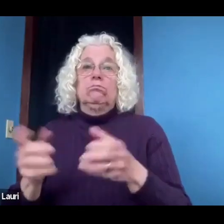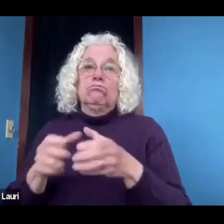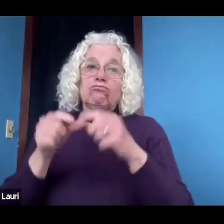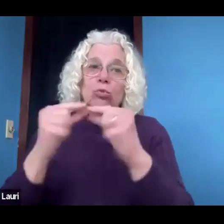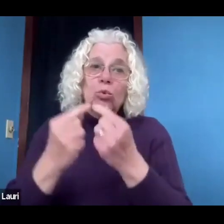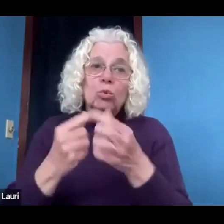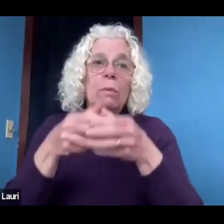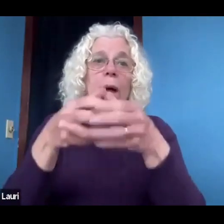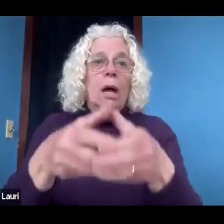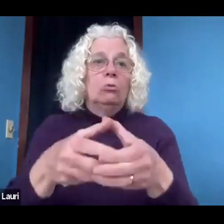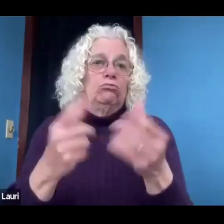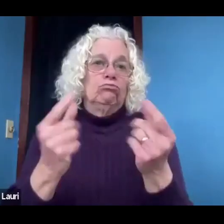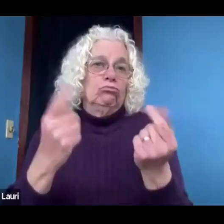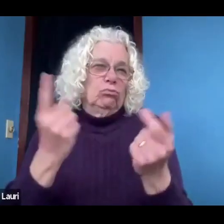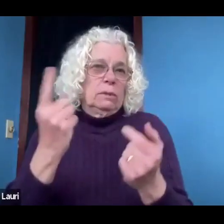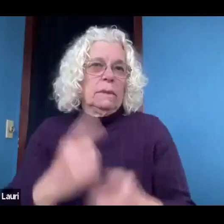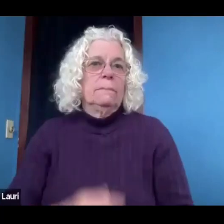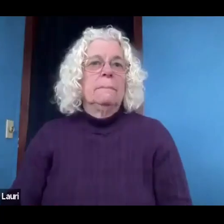care assistance.